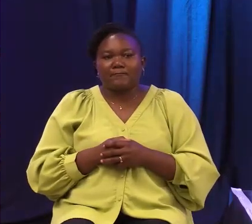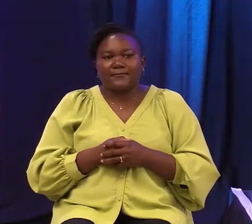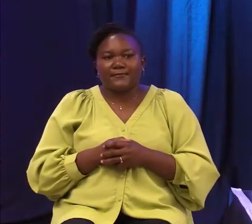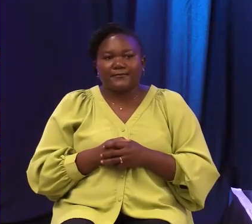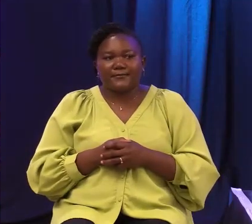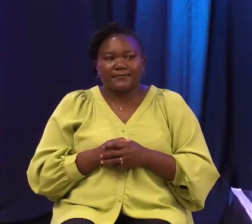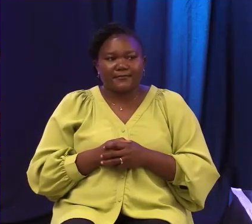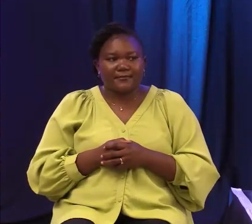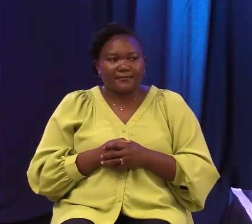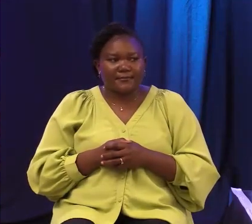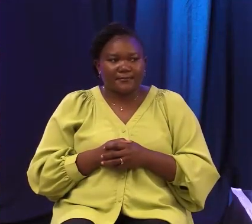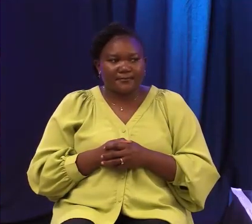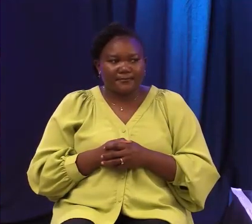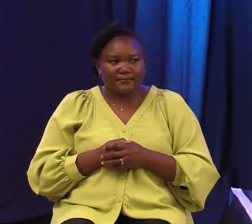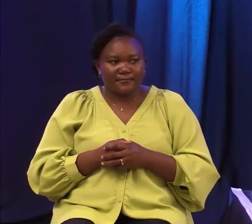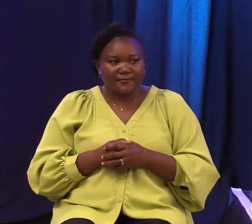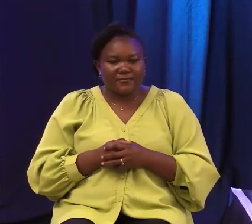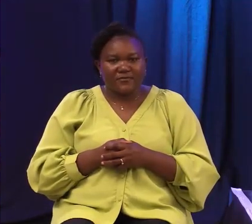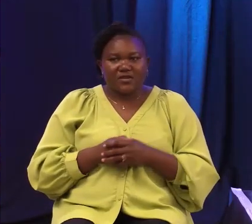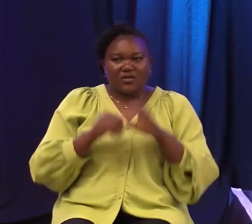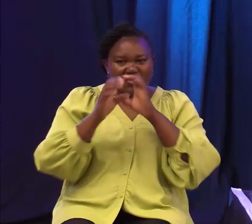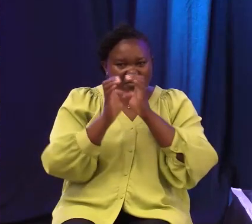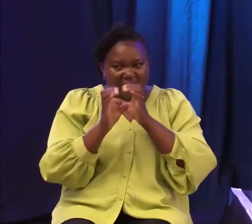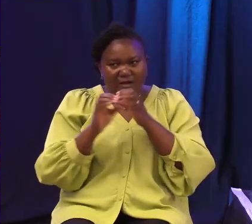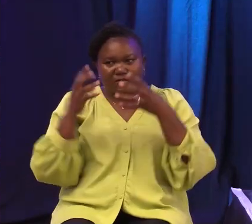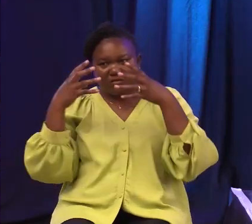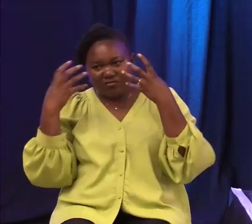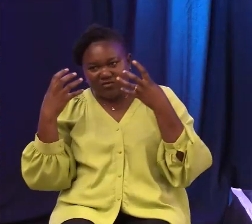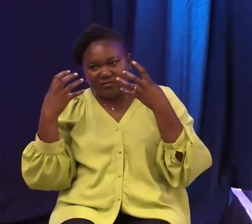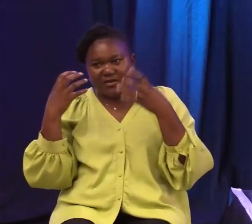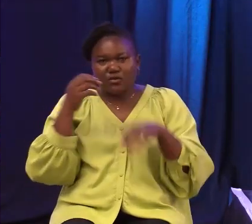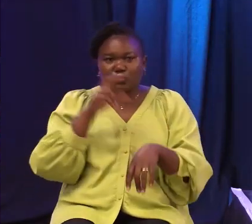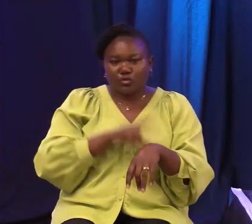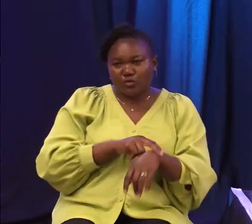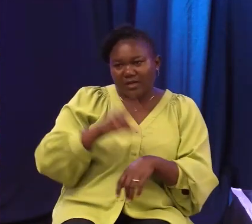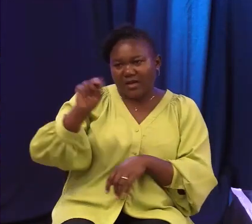the media ombudsman, Dr. Nakuta,